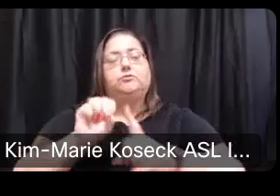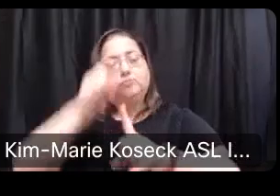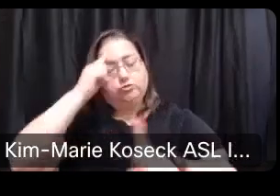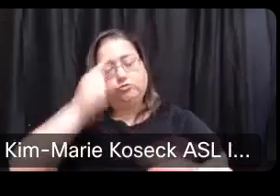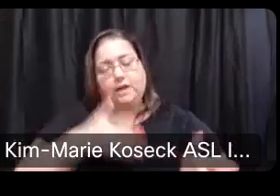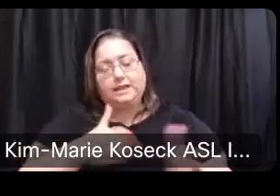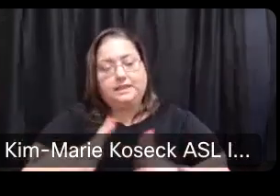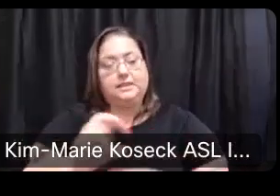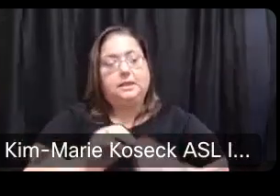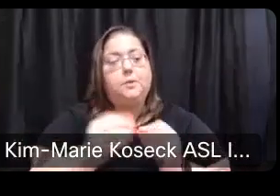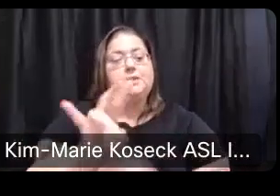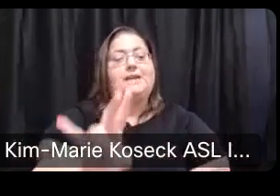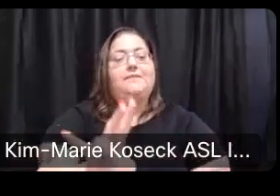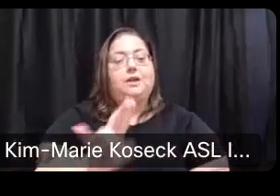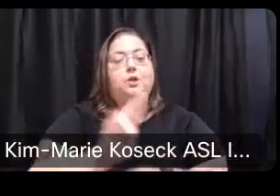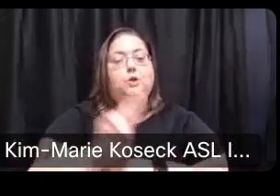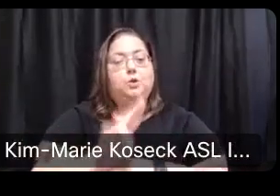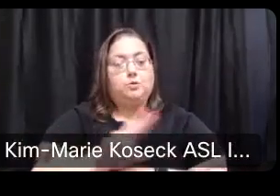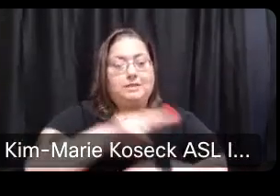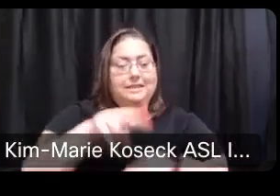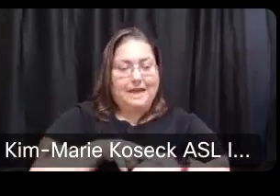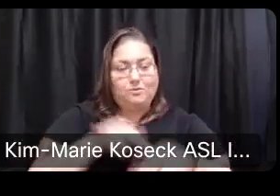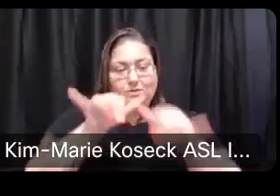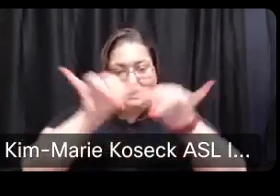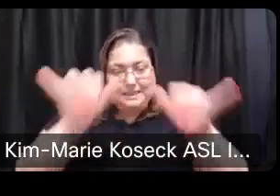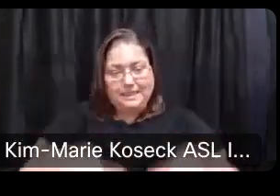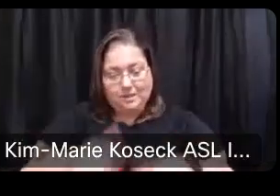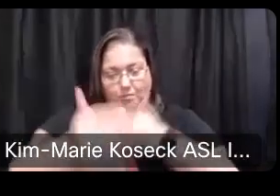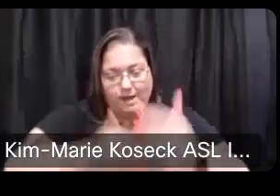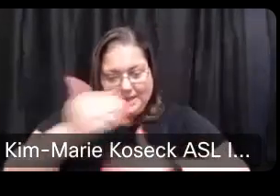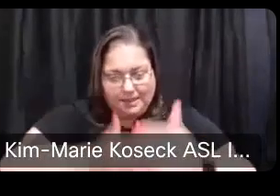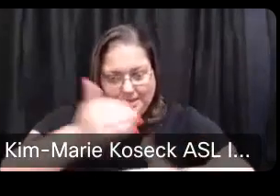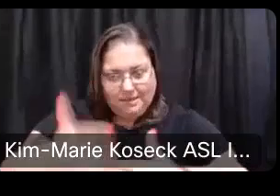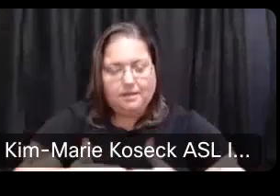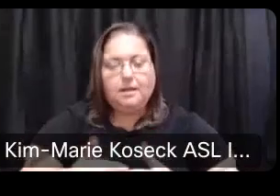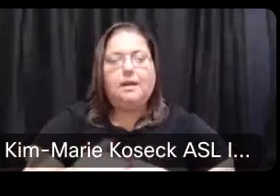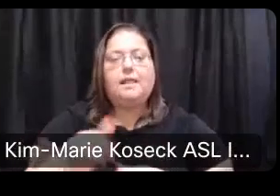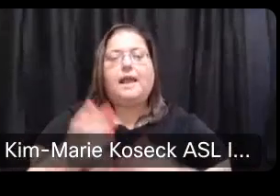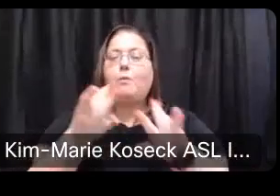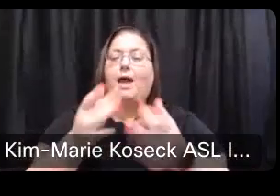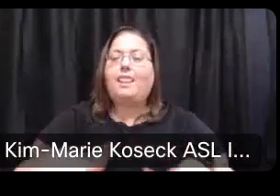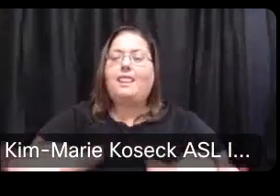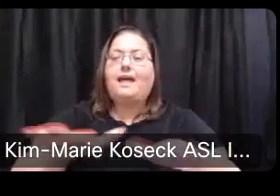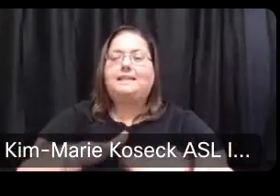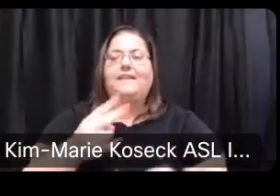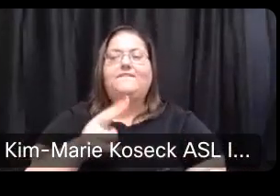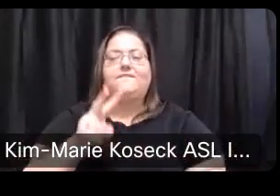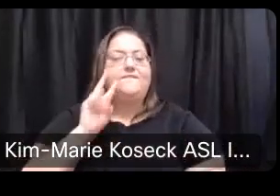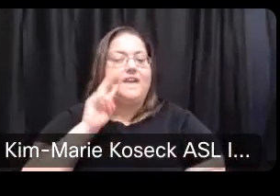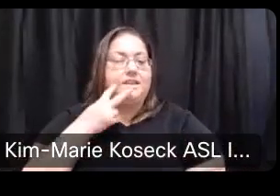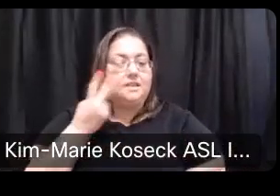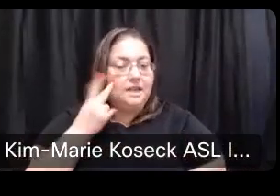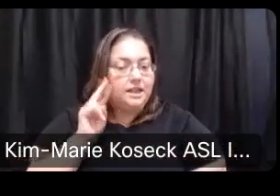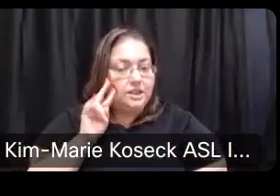7, utilize natural systems and processes, such as wetlands and vegetation, to